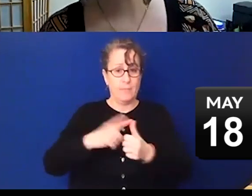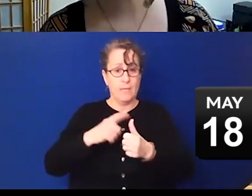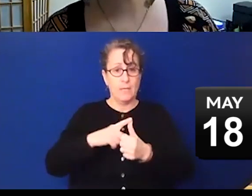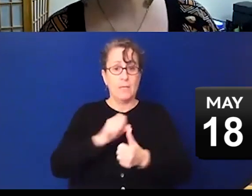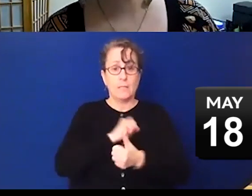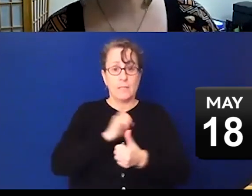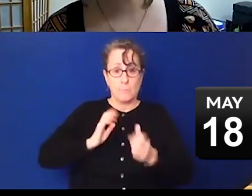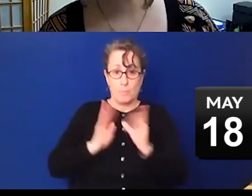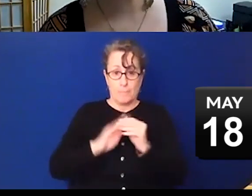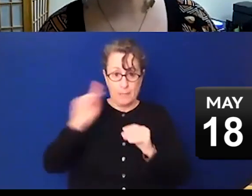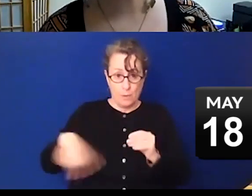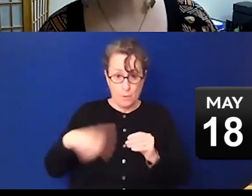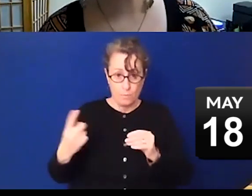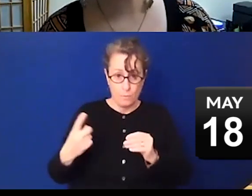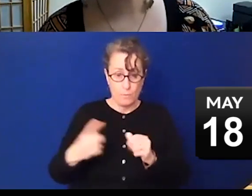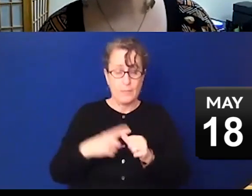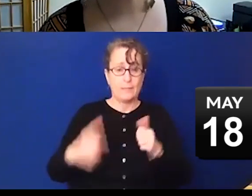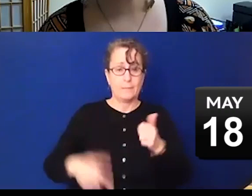meetings only.